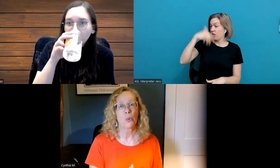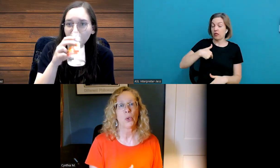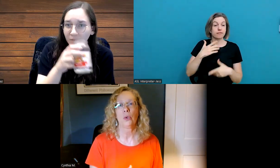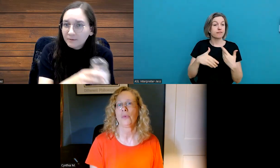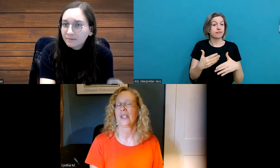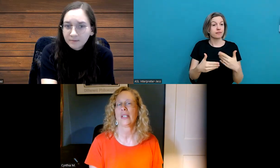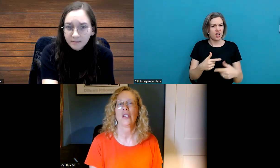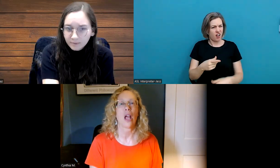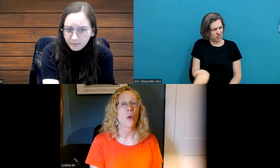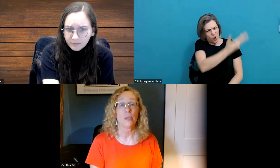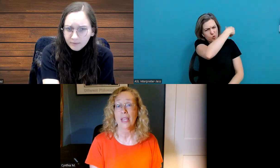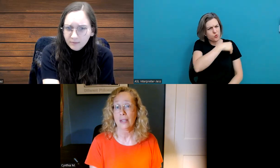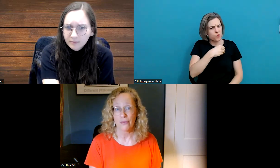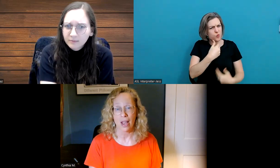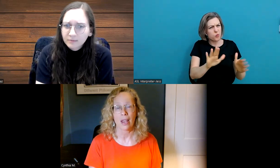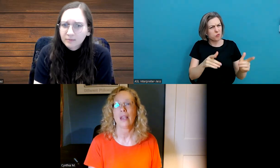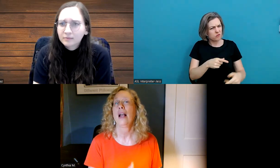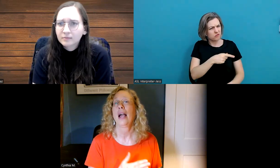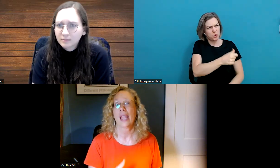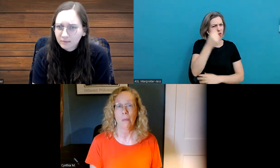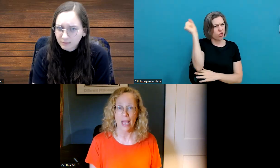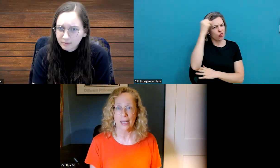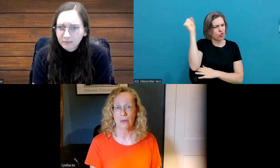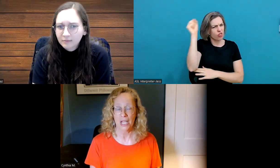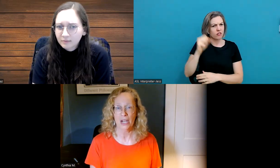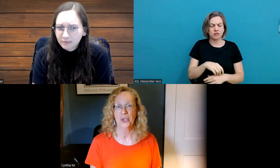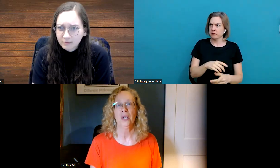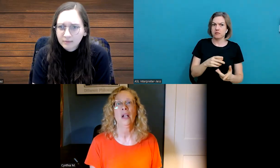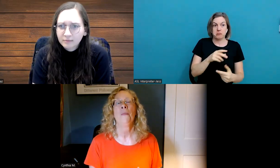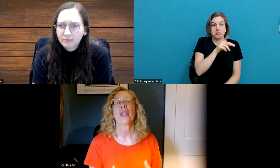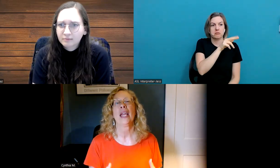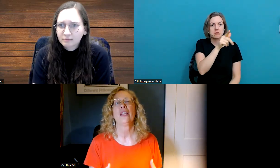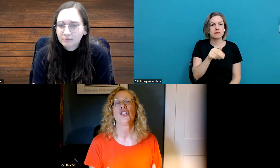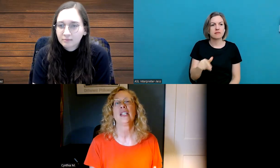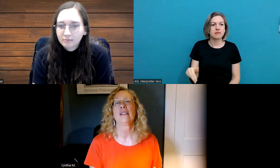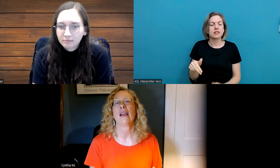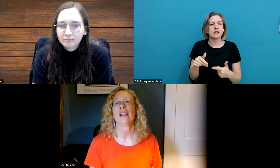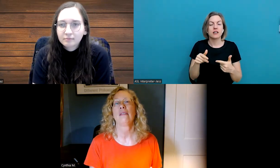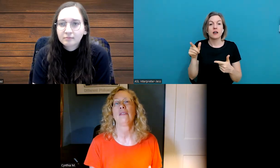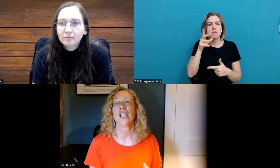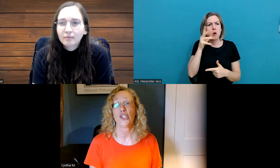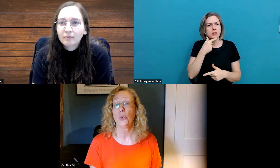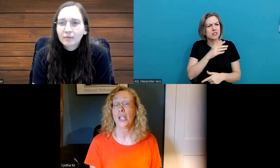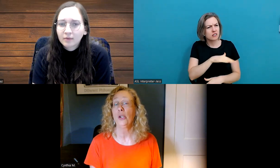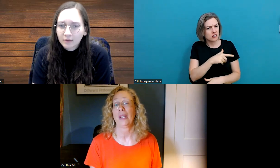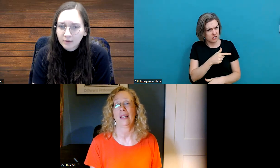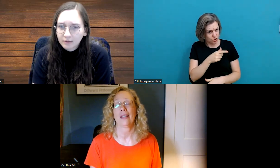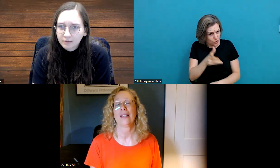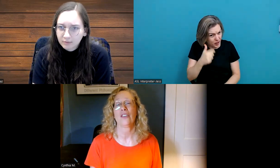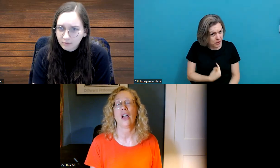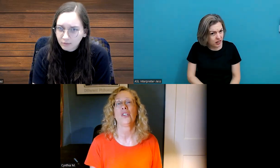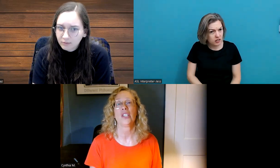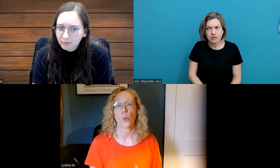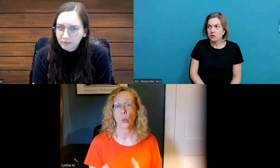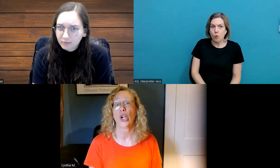to my room. She said I was being defiant. I came back down later and she said, "Did you hear me?" And I